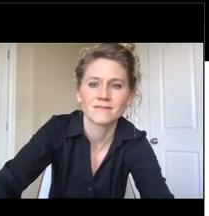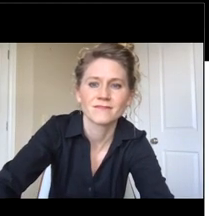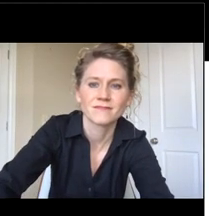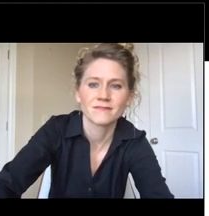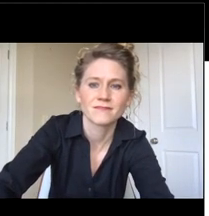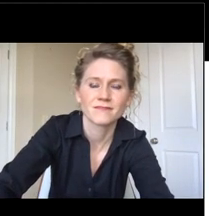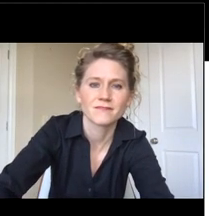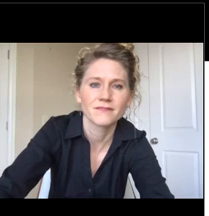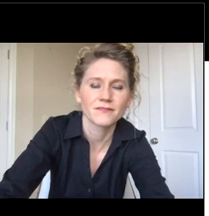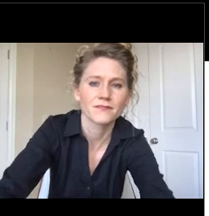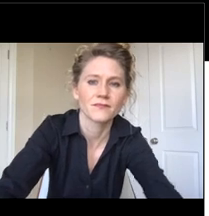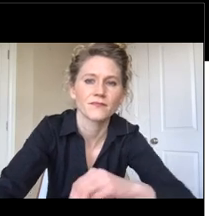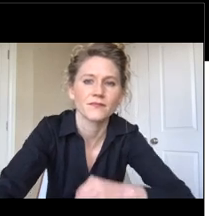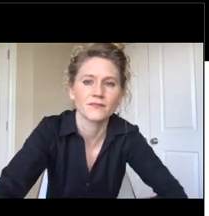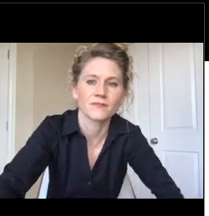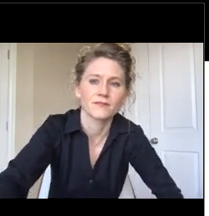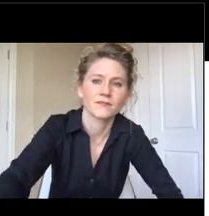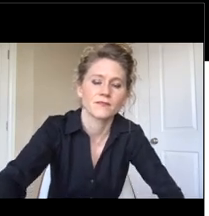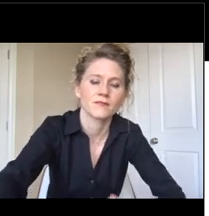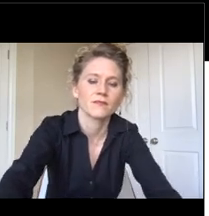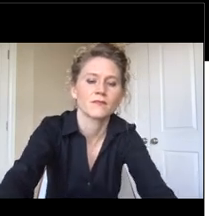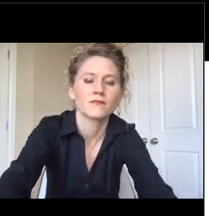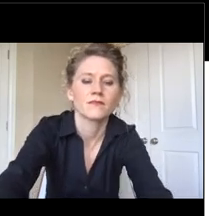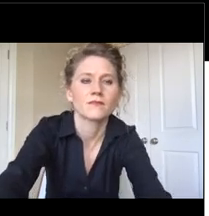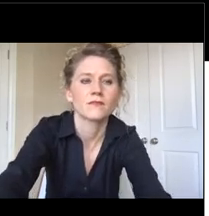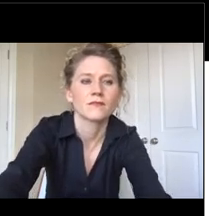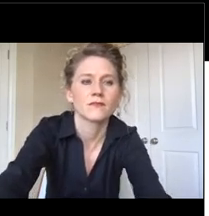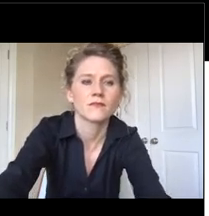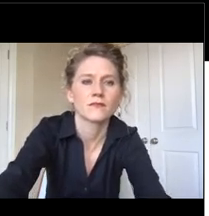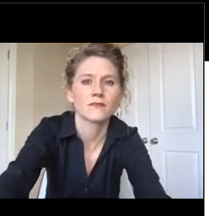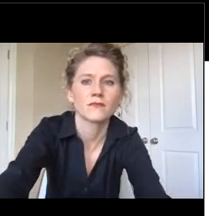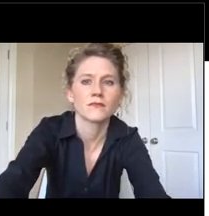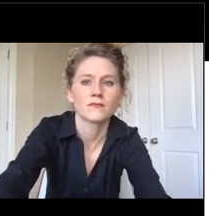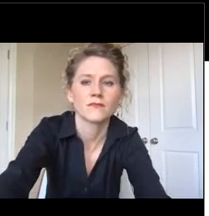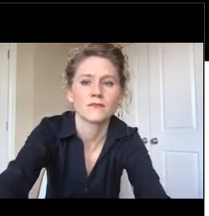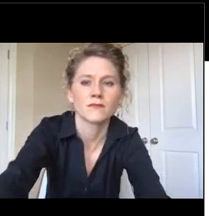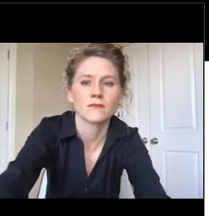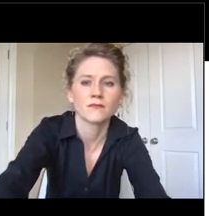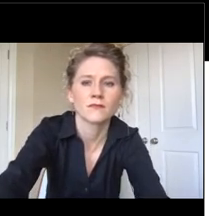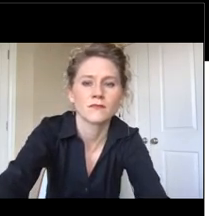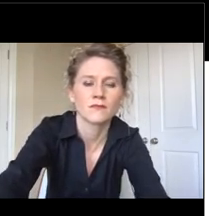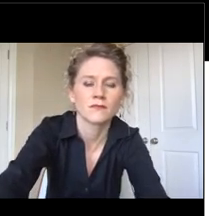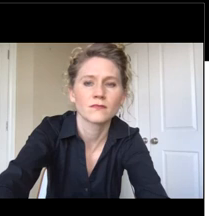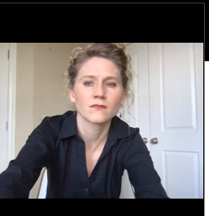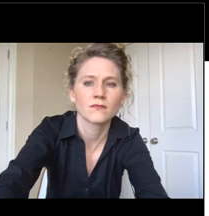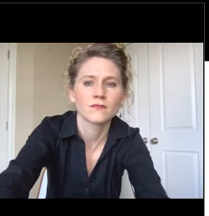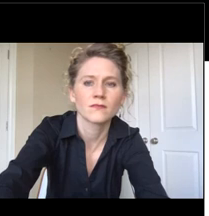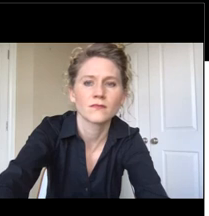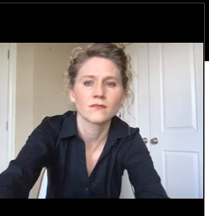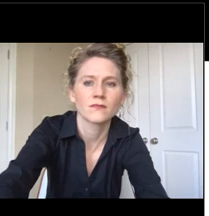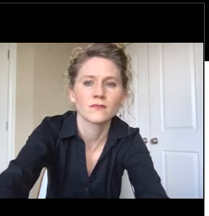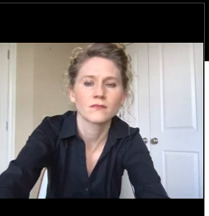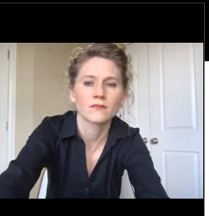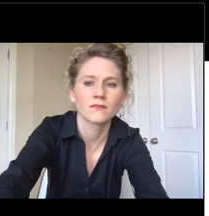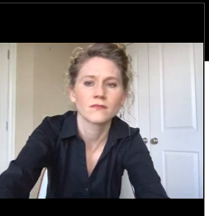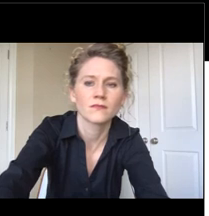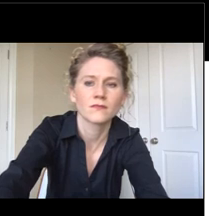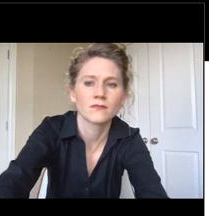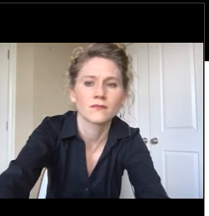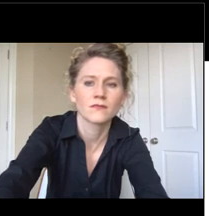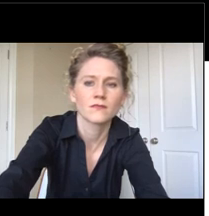The next one is the 2020 PQI rating. This is where we are today. That we did this a little while ago. You can see from the